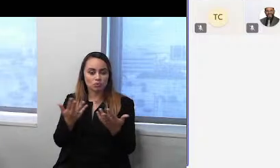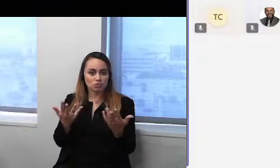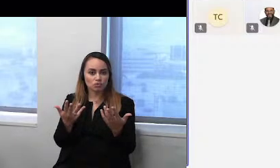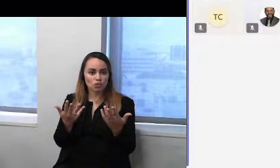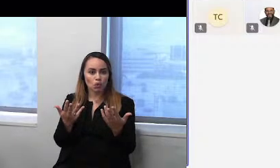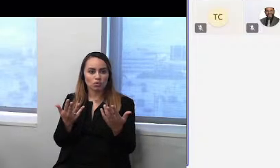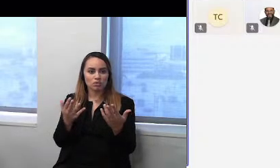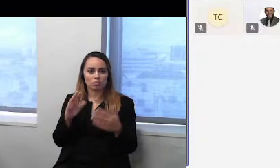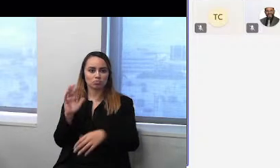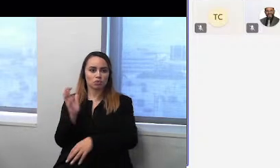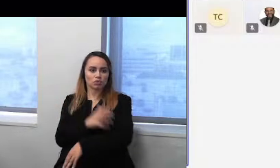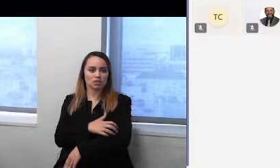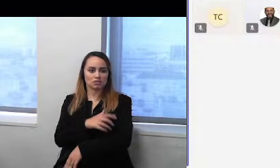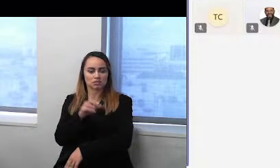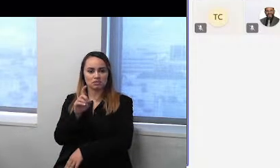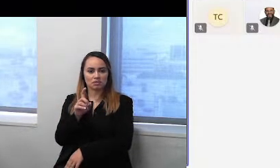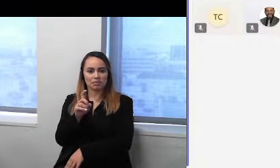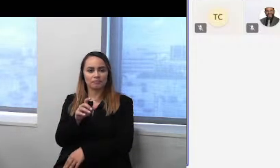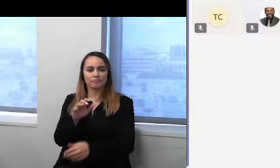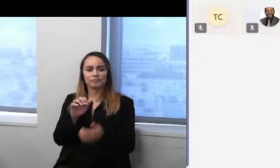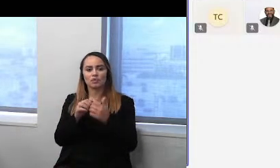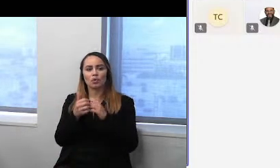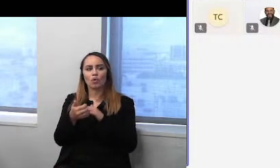is it providing reliability?